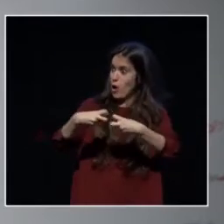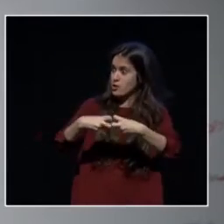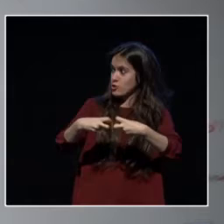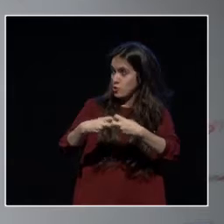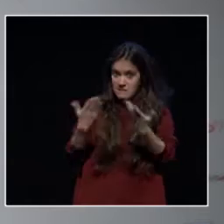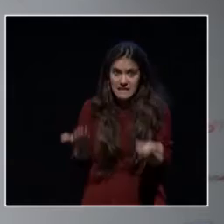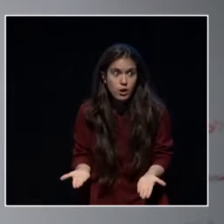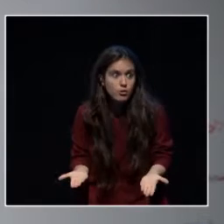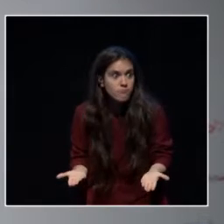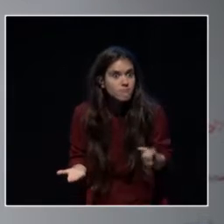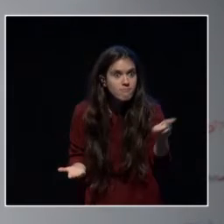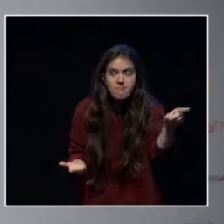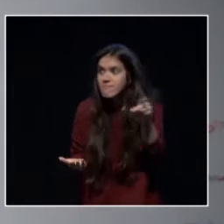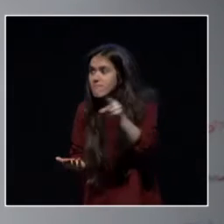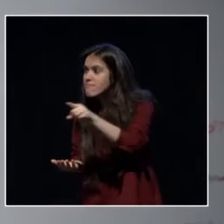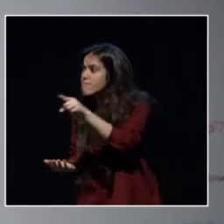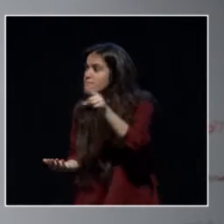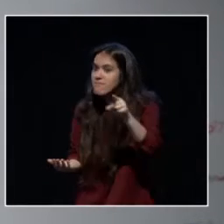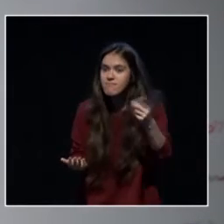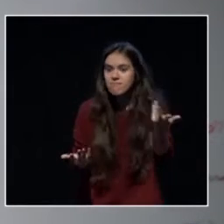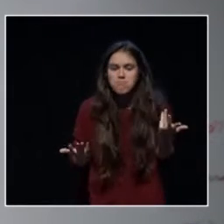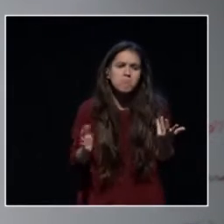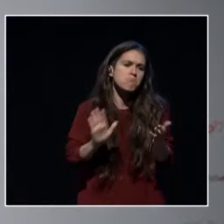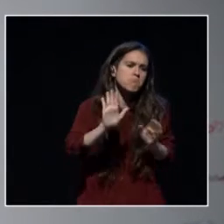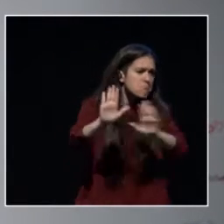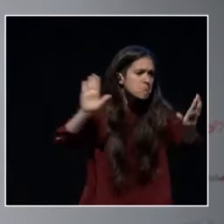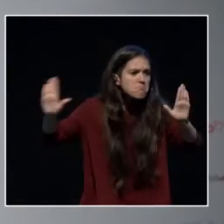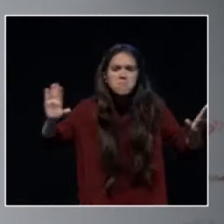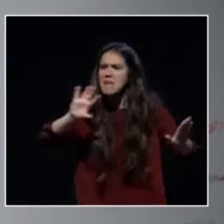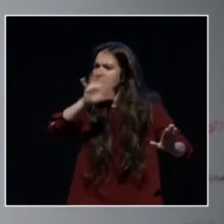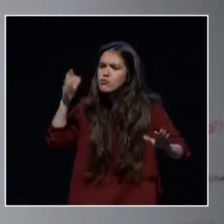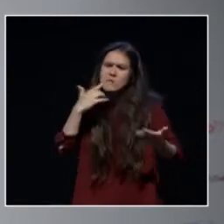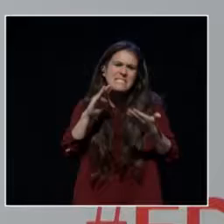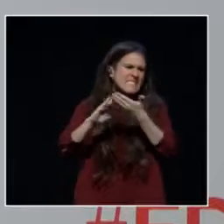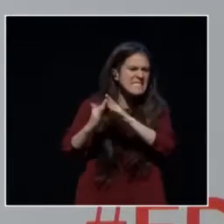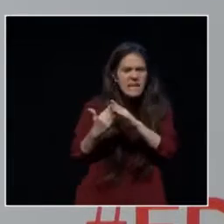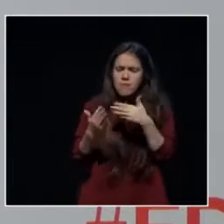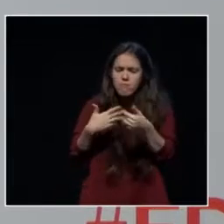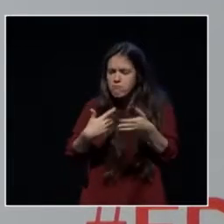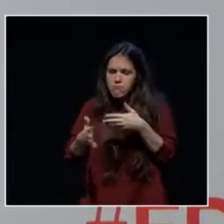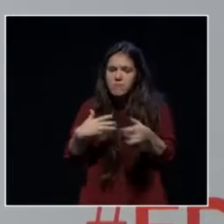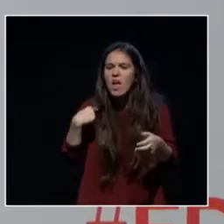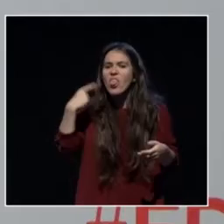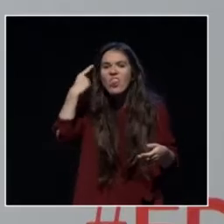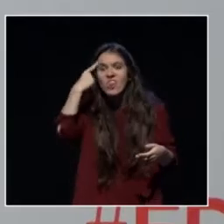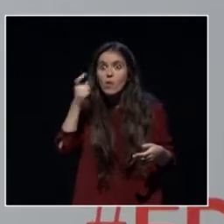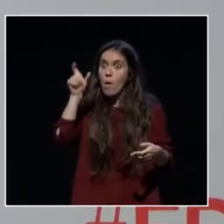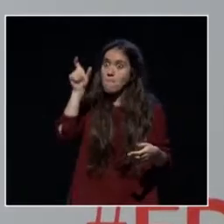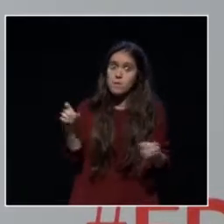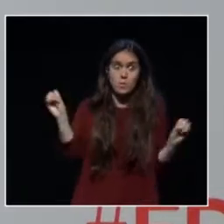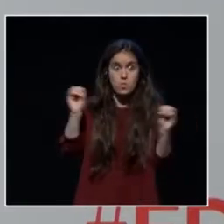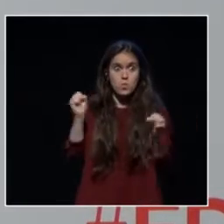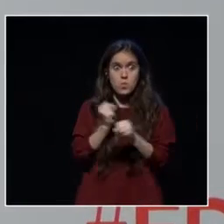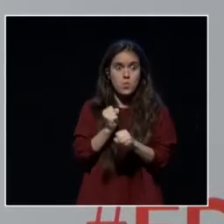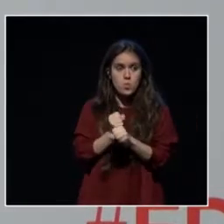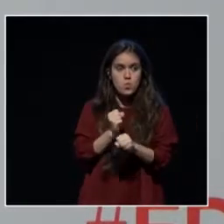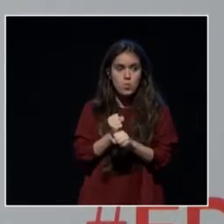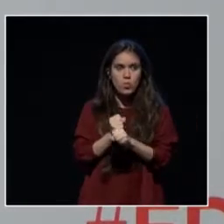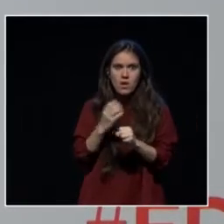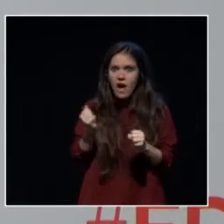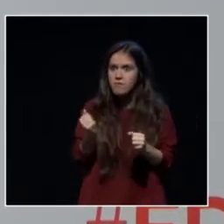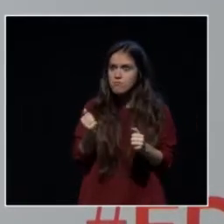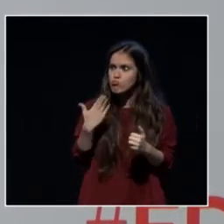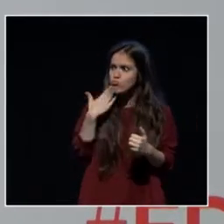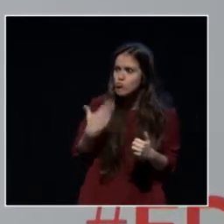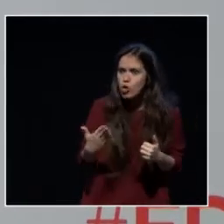here. Or your whatever home country, whatever city that you're coming from. Just think about an unemployed young person. Has brilliant